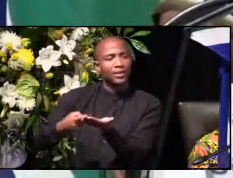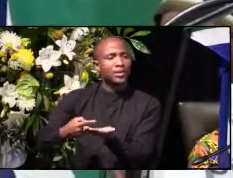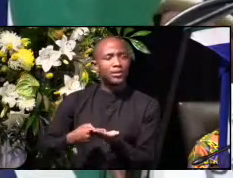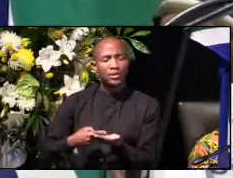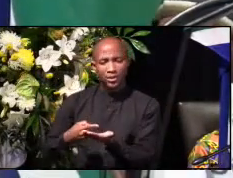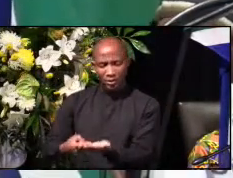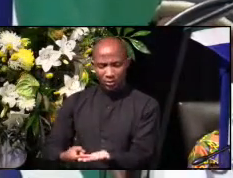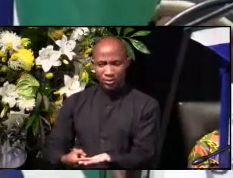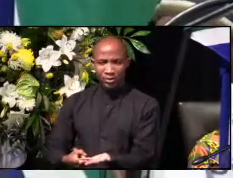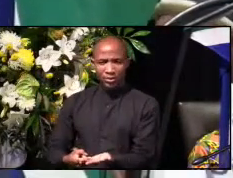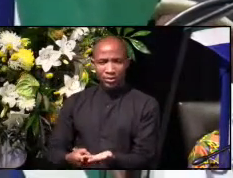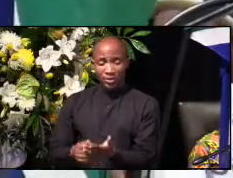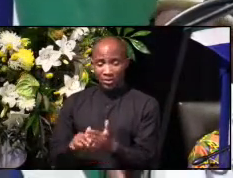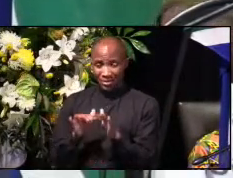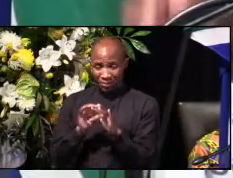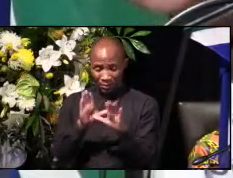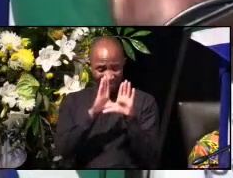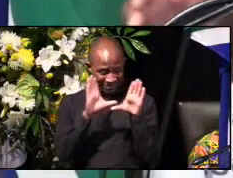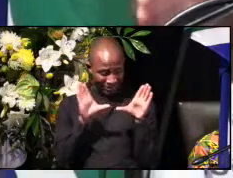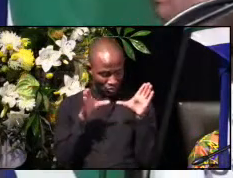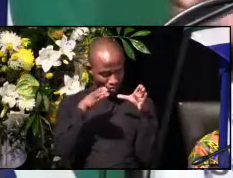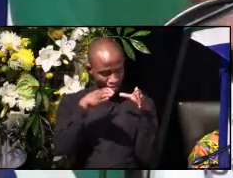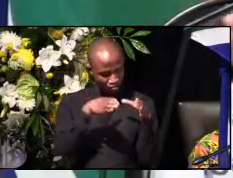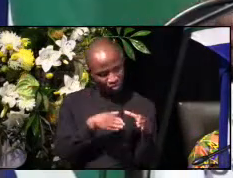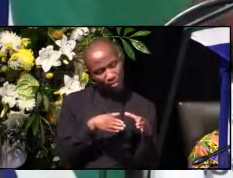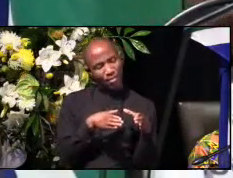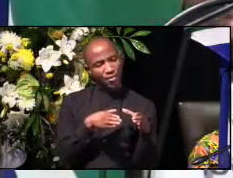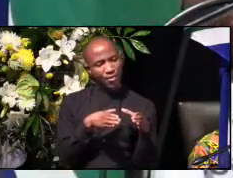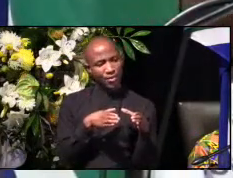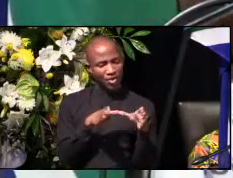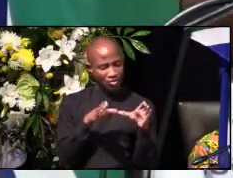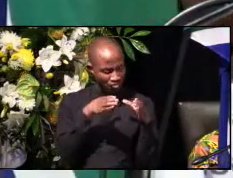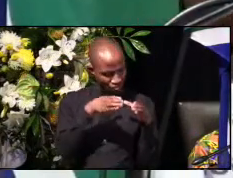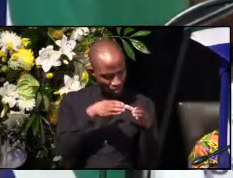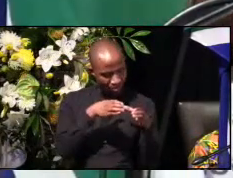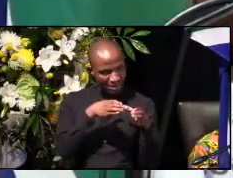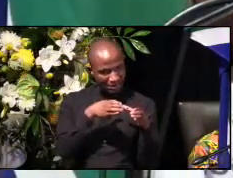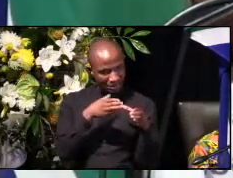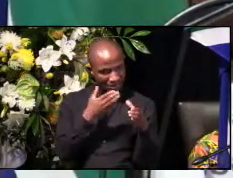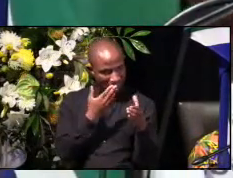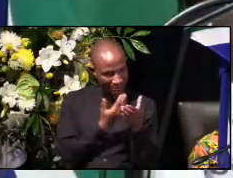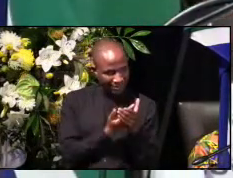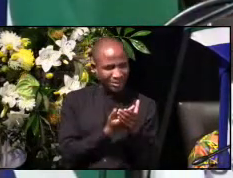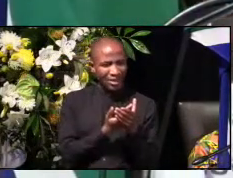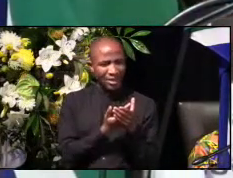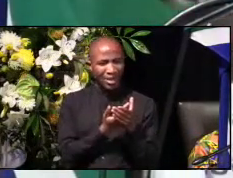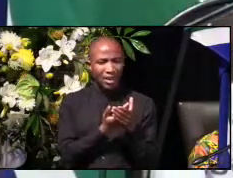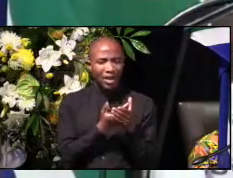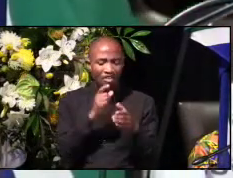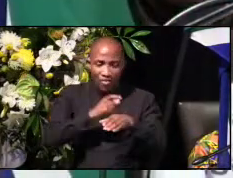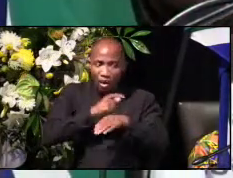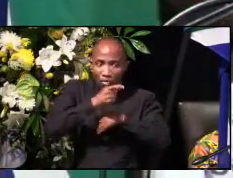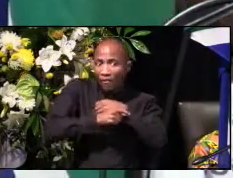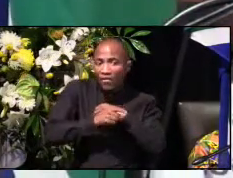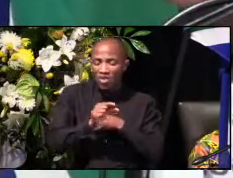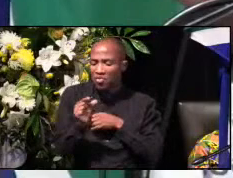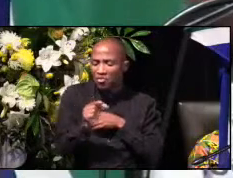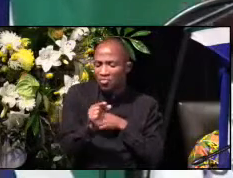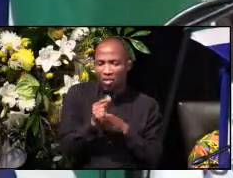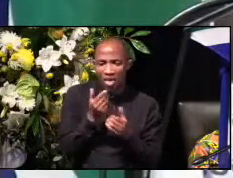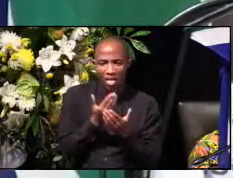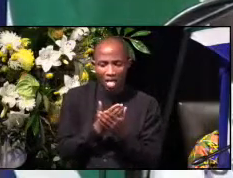in a branch which in all probability has just been propped up for a conference and will die